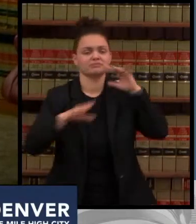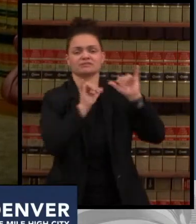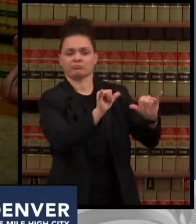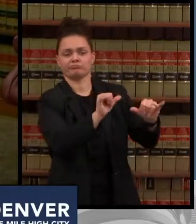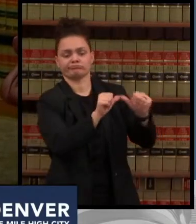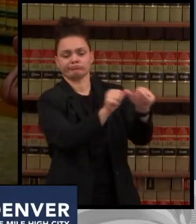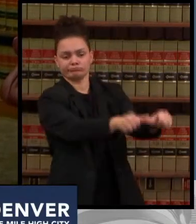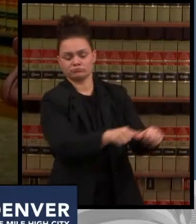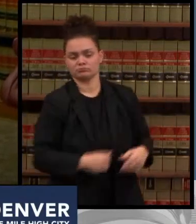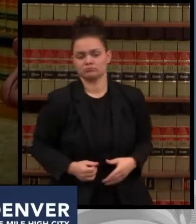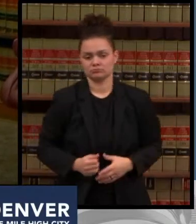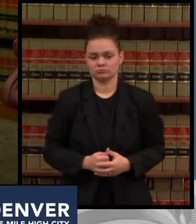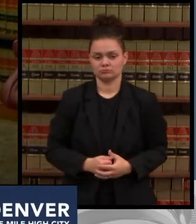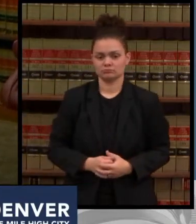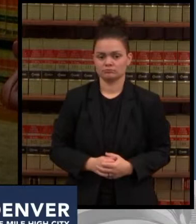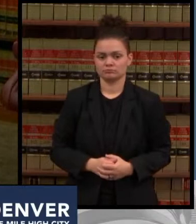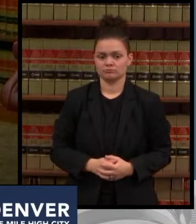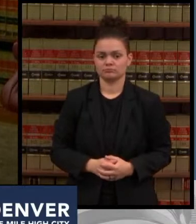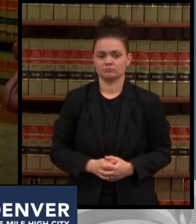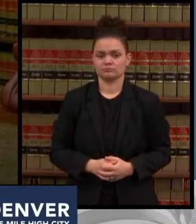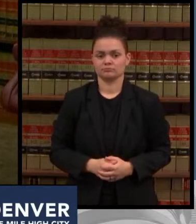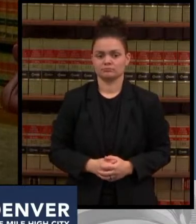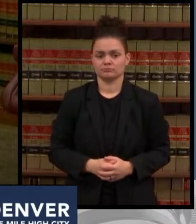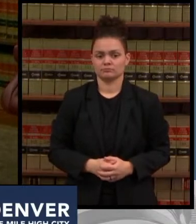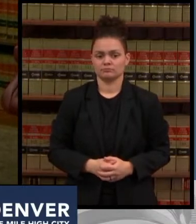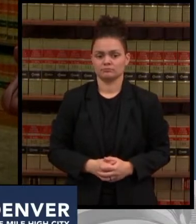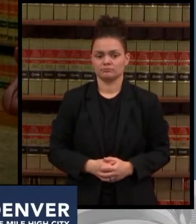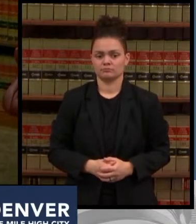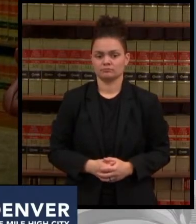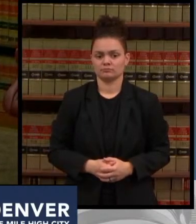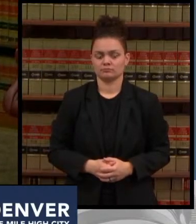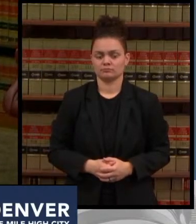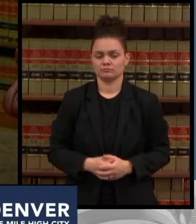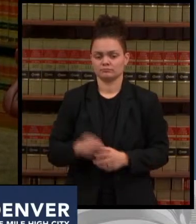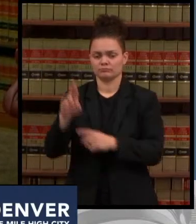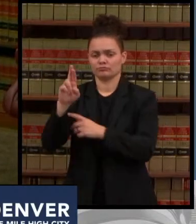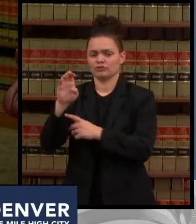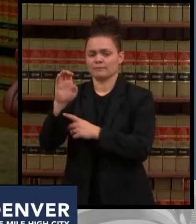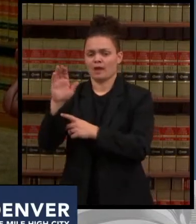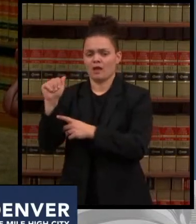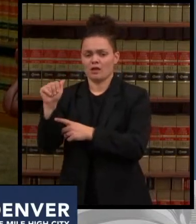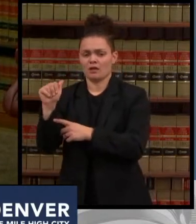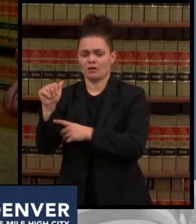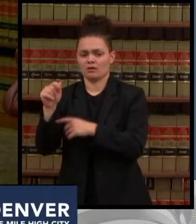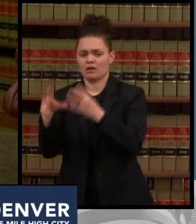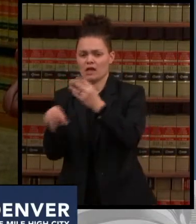Yes, I did. Thank you. Okay, cool. Alrighty, did that answer your question?